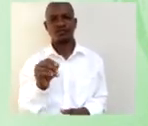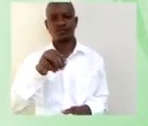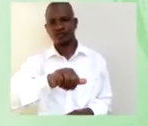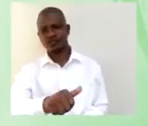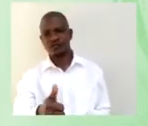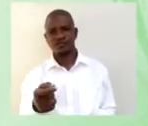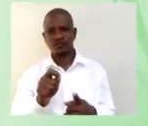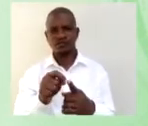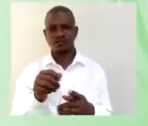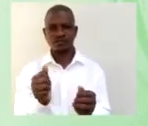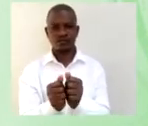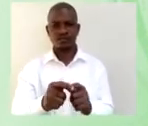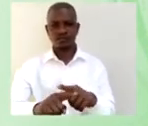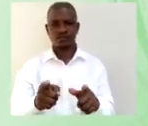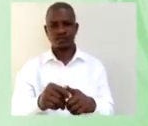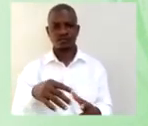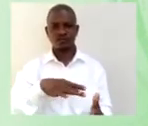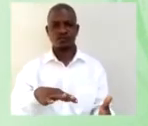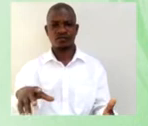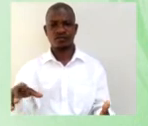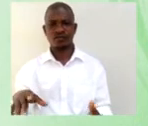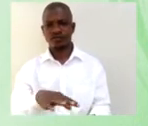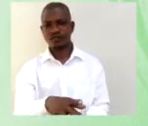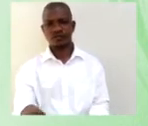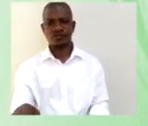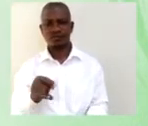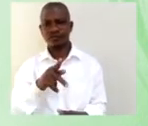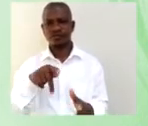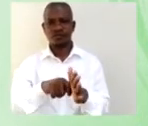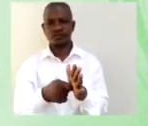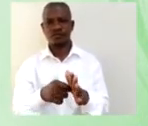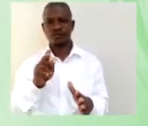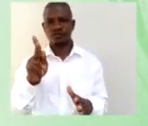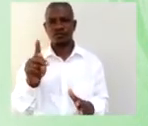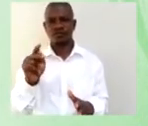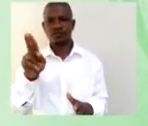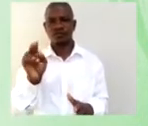UAY in another word with a different spelling. Key,